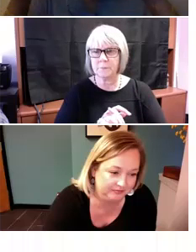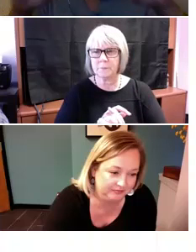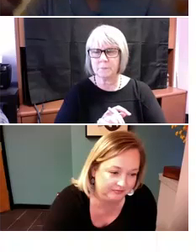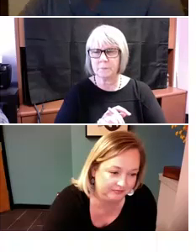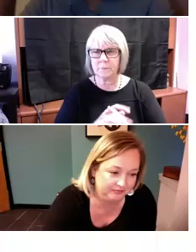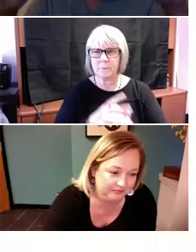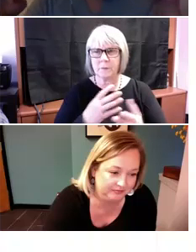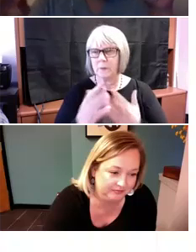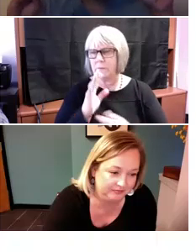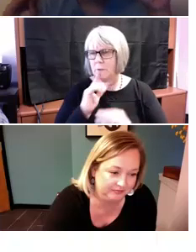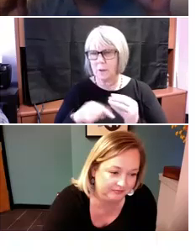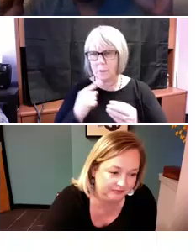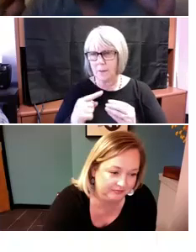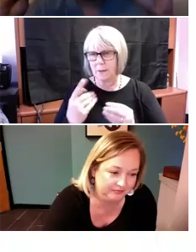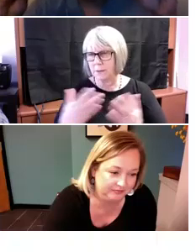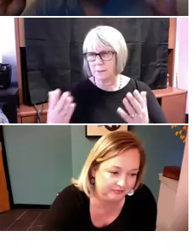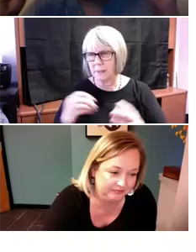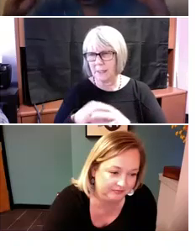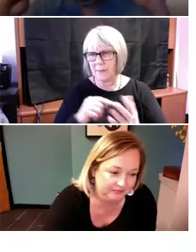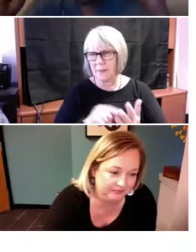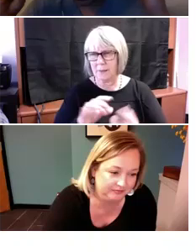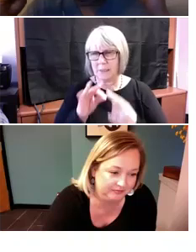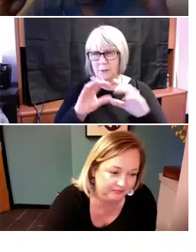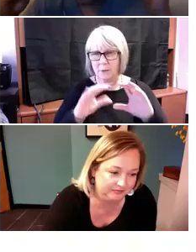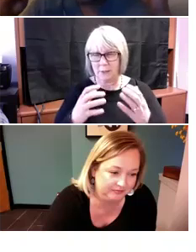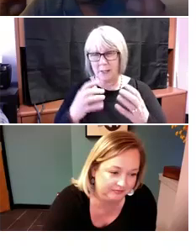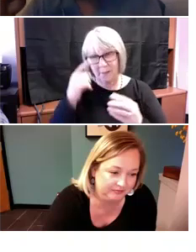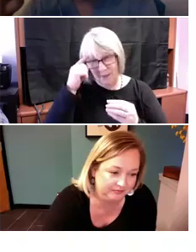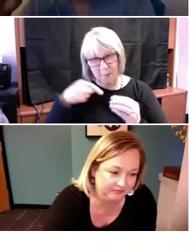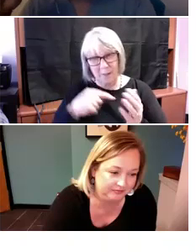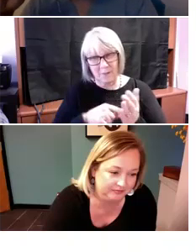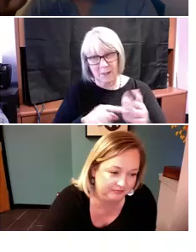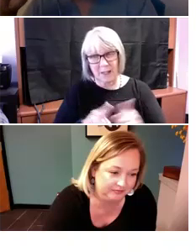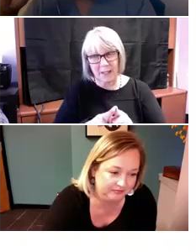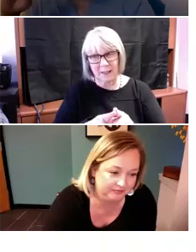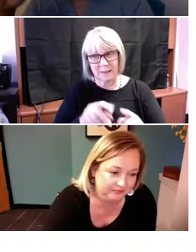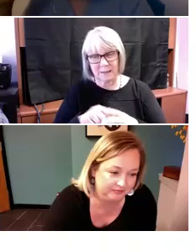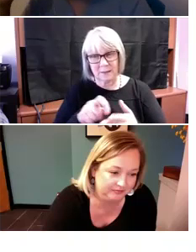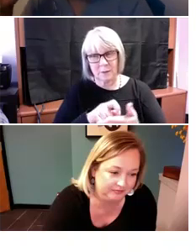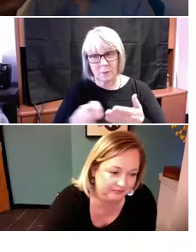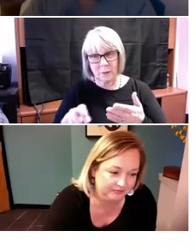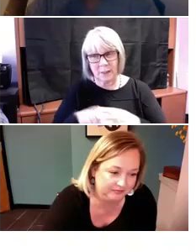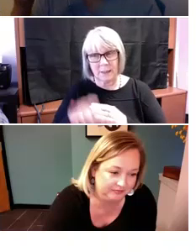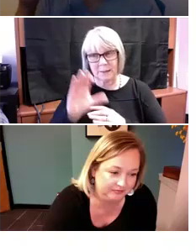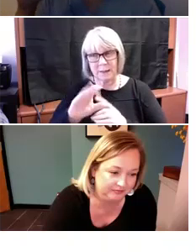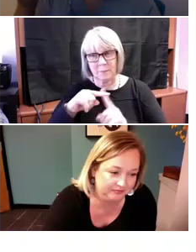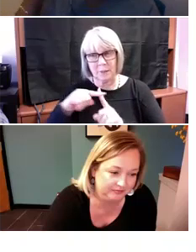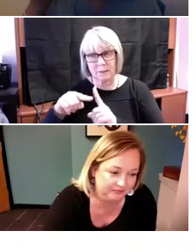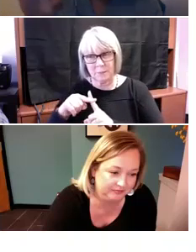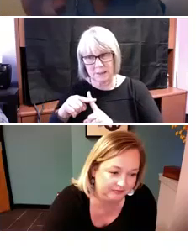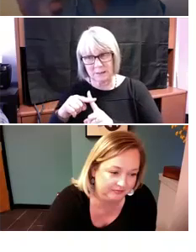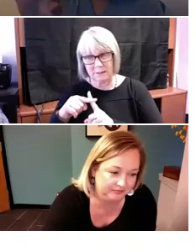whenever you're talking about something in this particular class, think of it as in writing in C++ or Java.